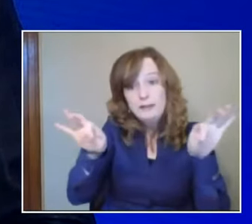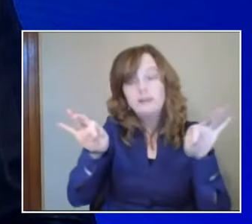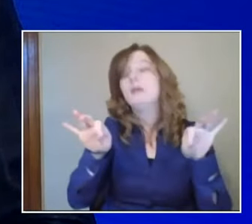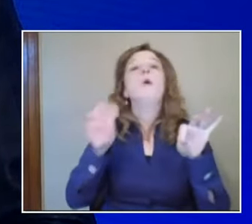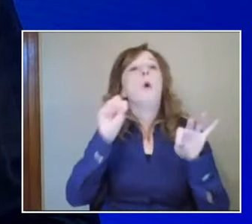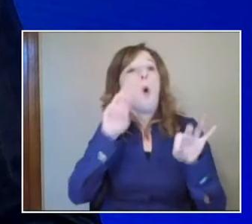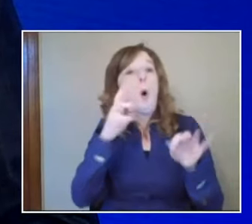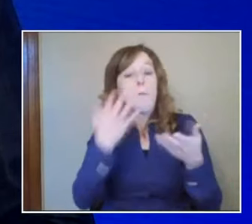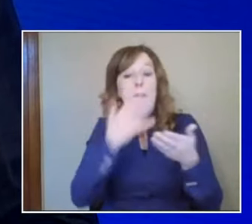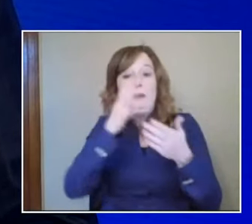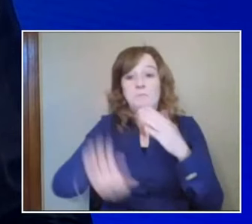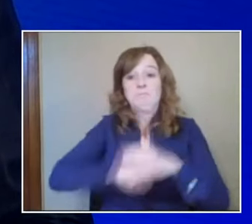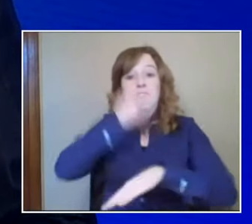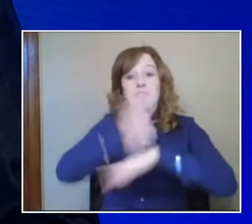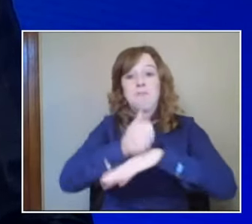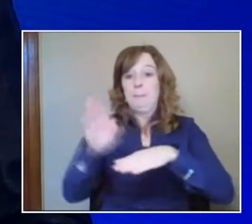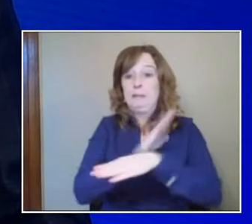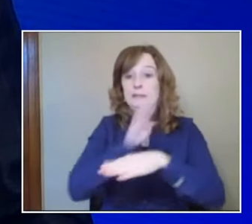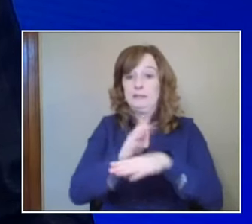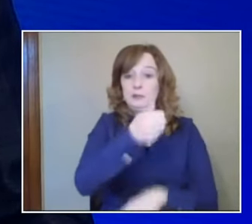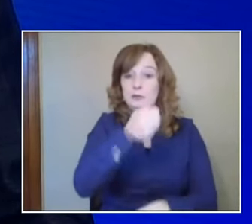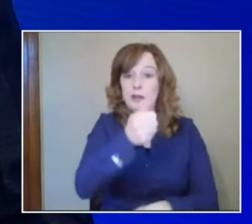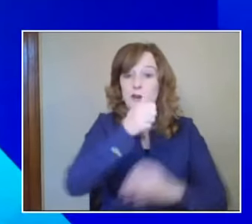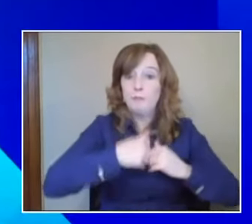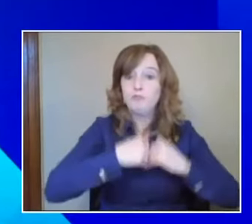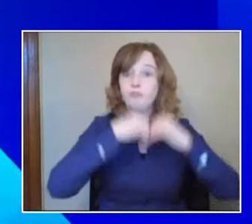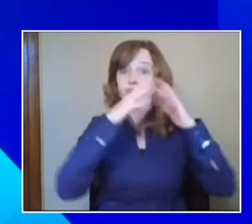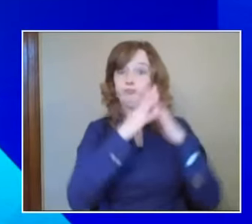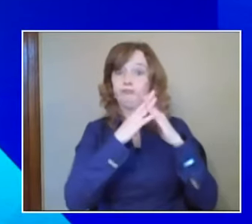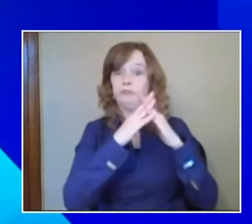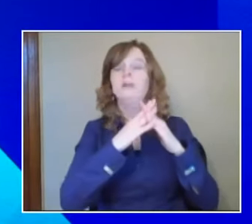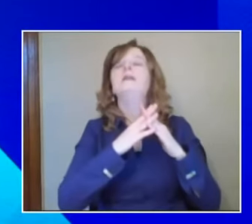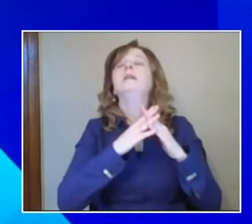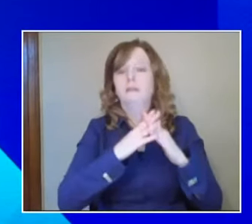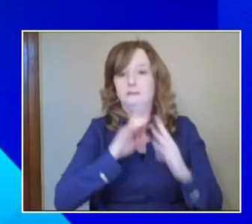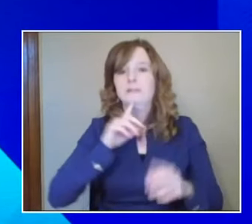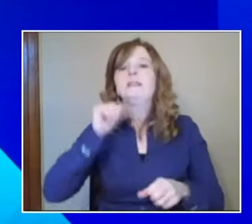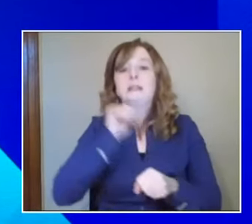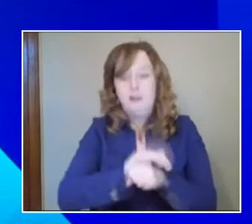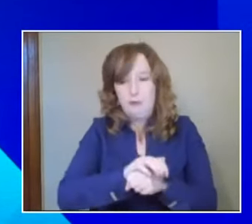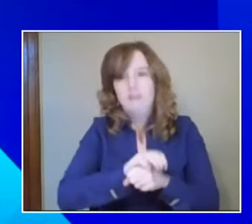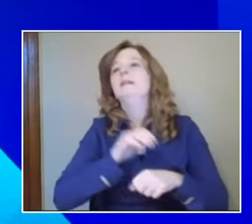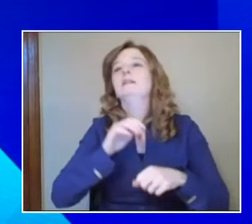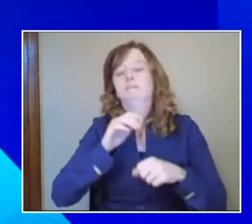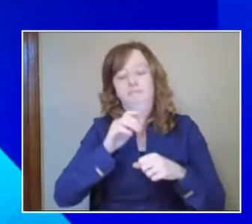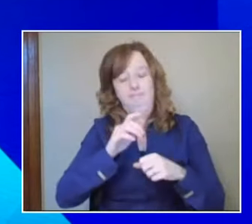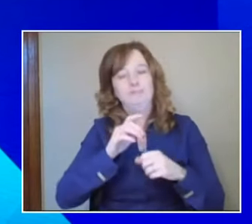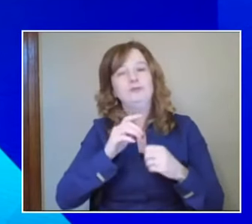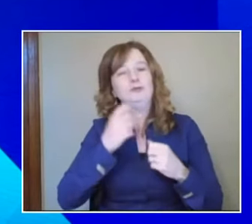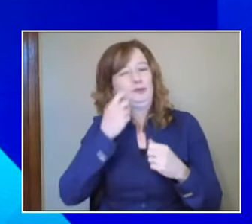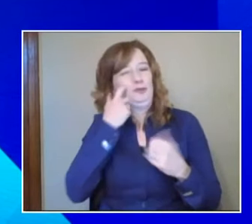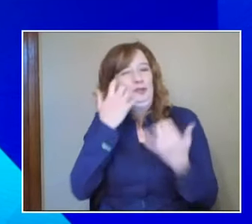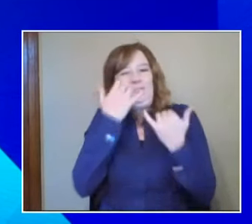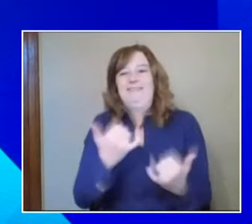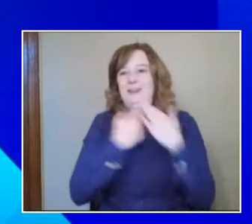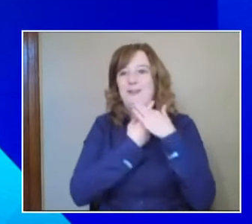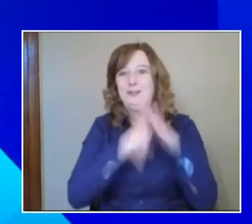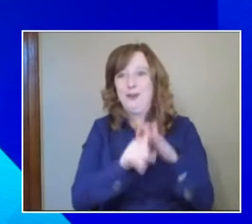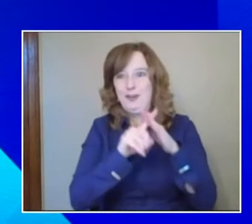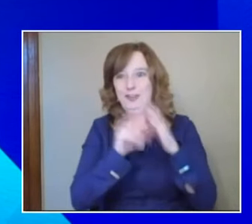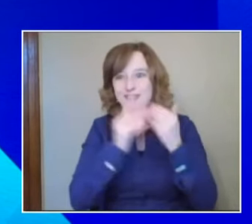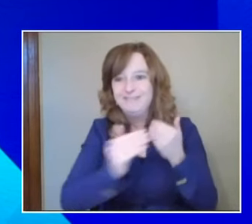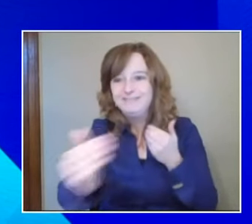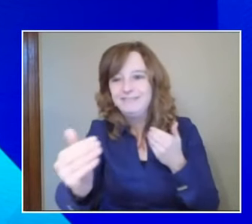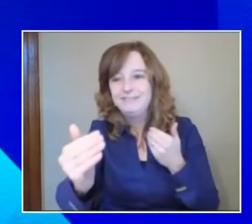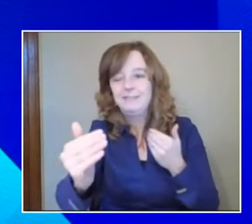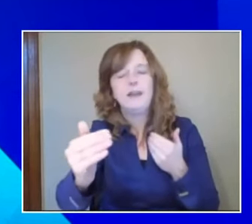can assure you that your journey is just getting started, and I'm confident that you're ready for the ride. And if